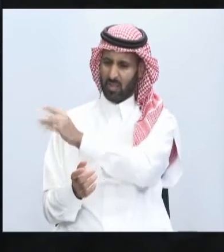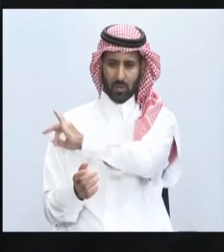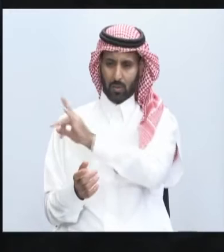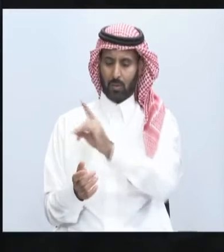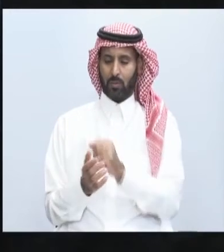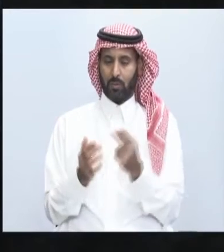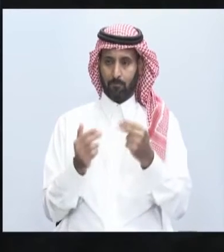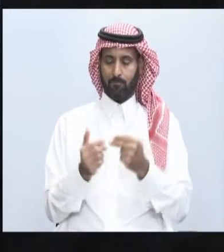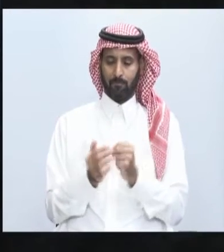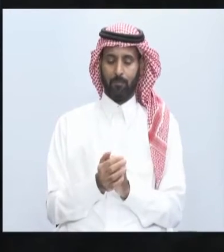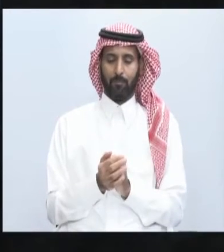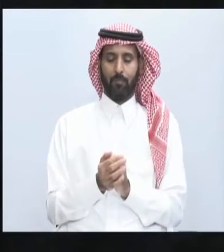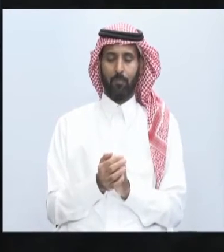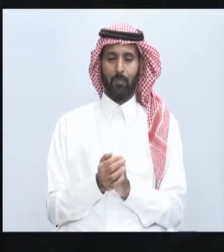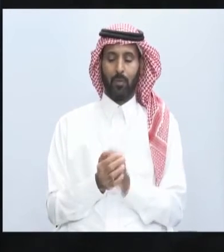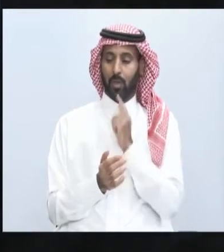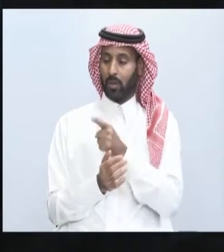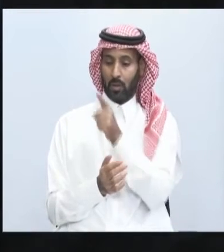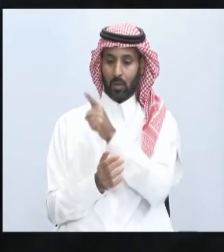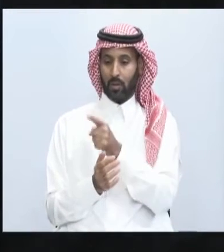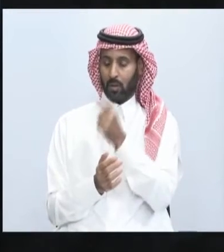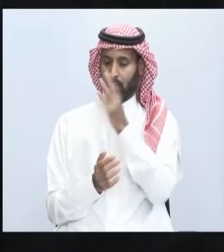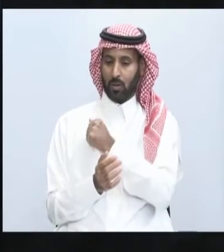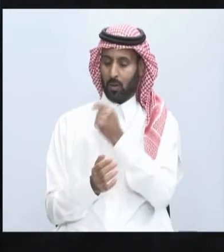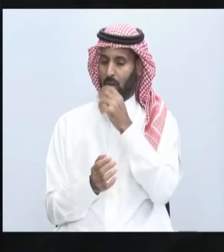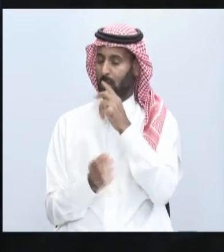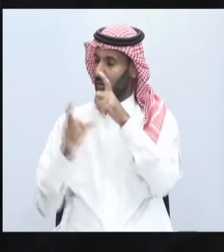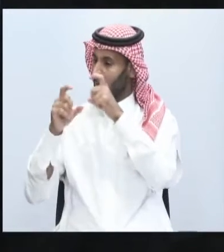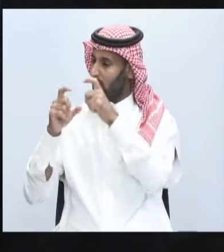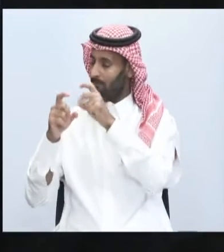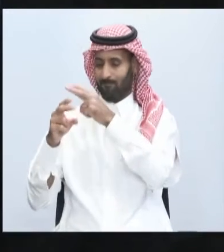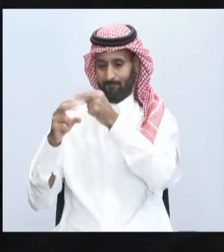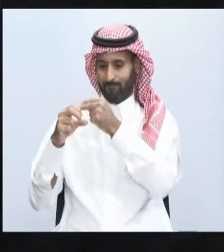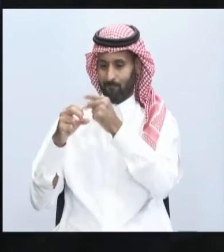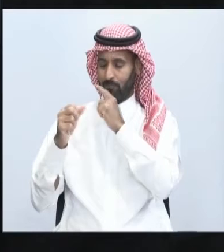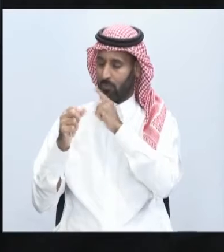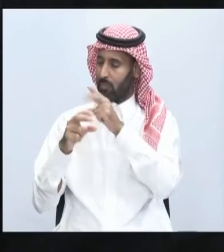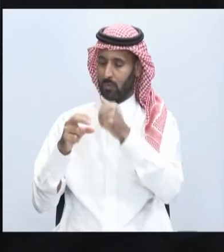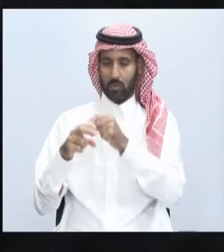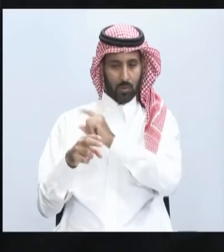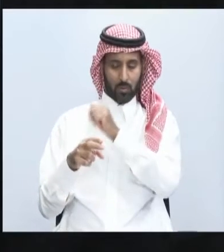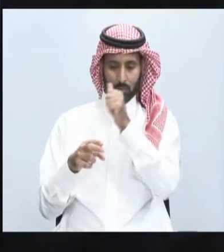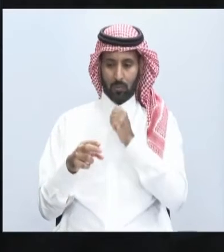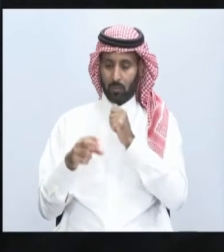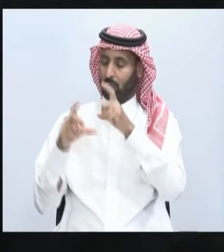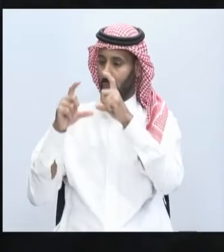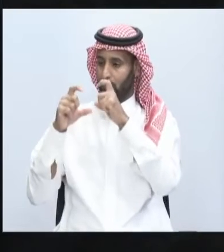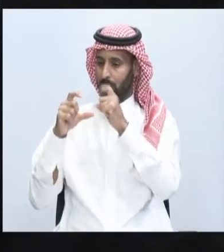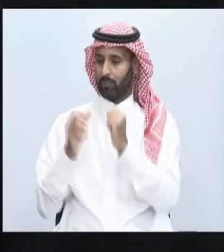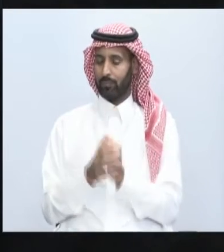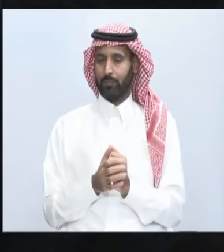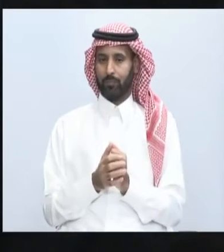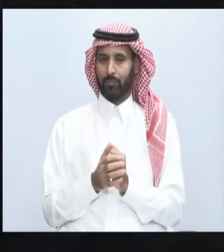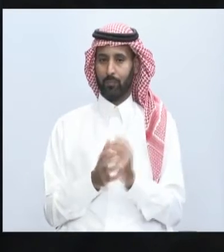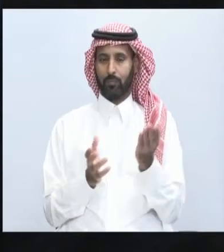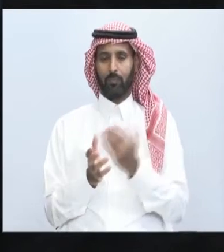anything. And also he asked us to not to take any photos, no photographs. So this